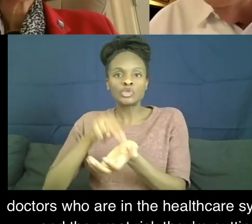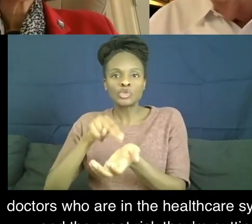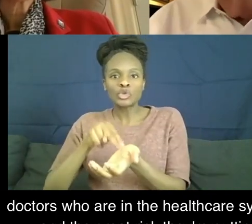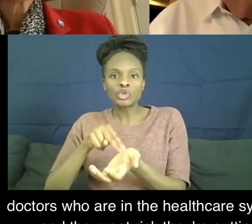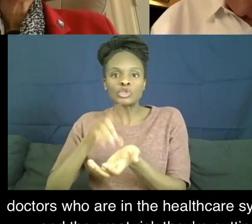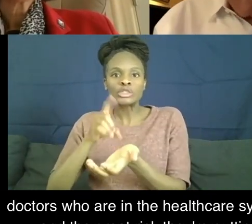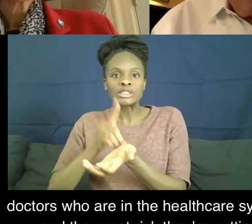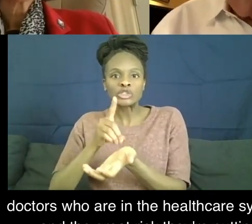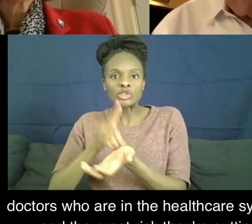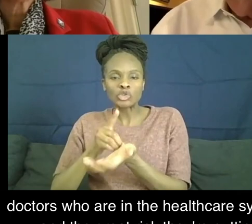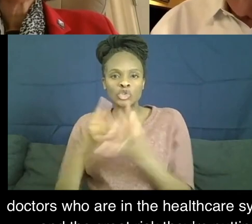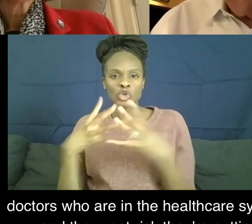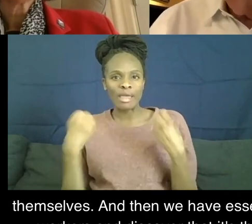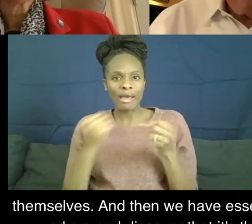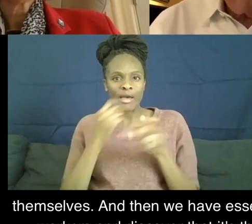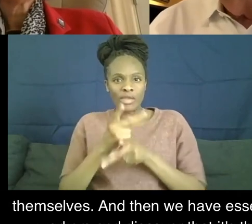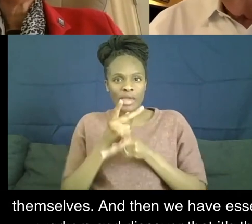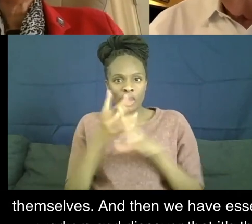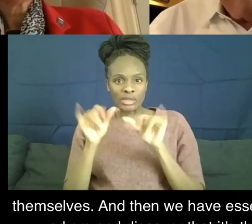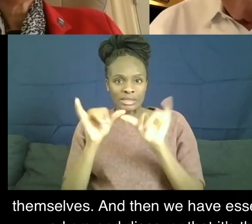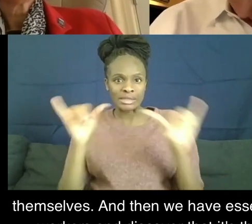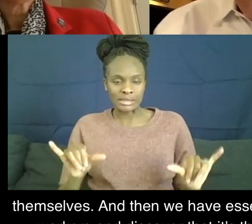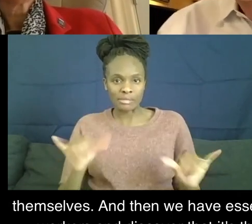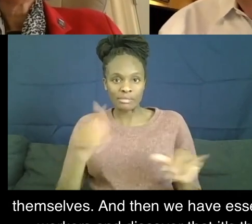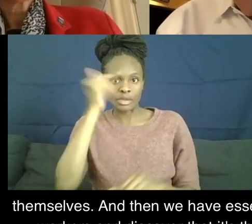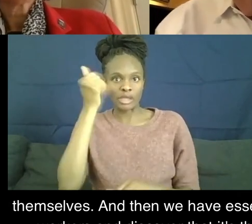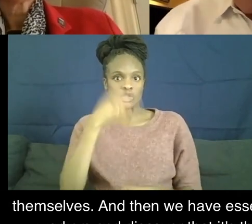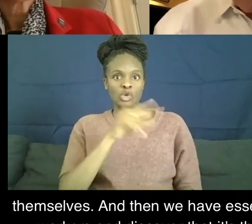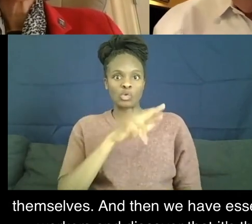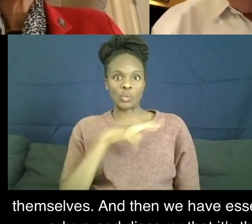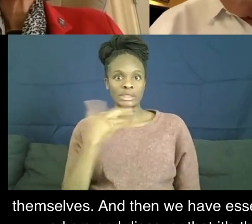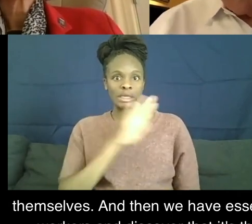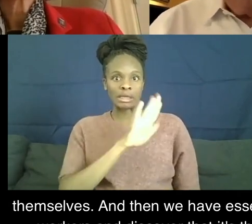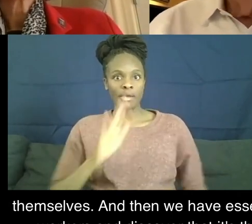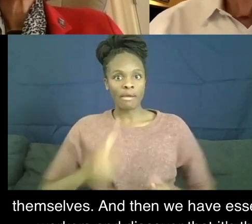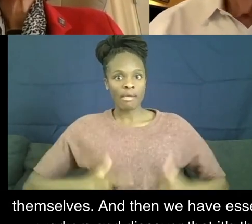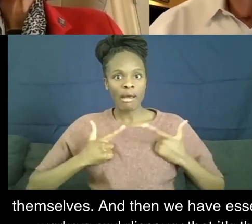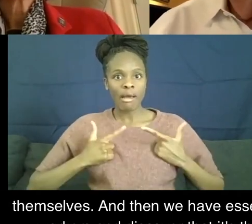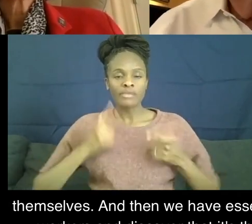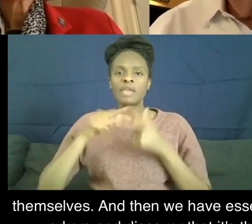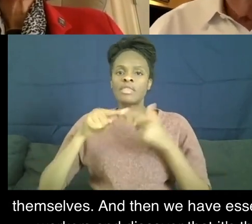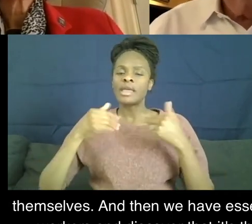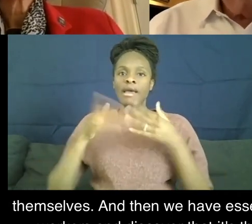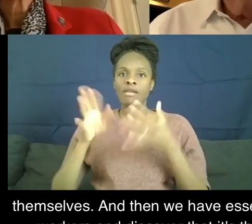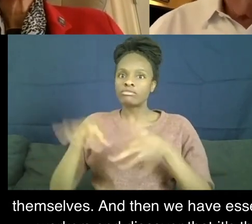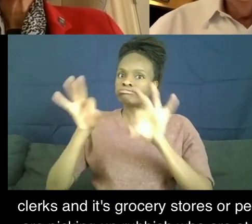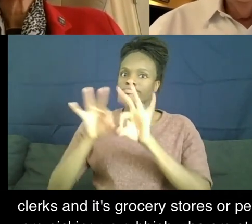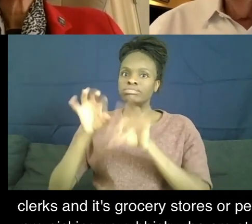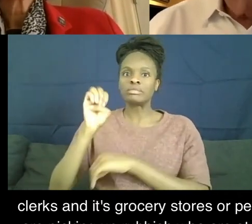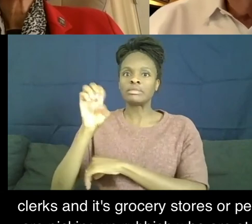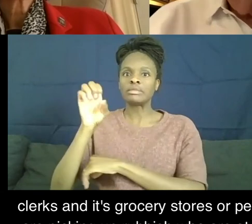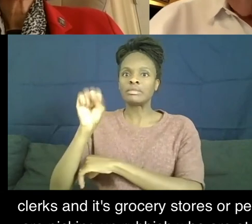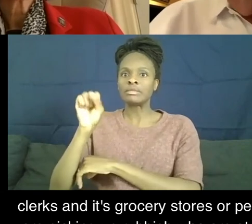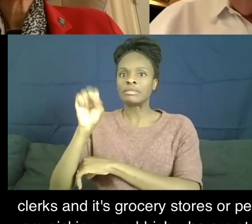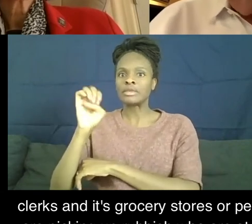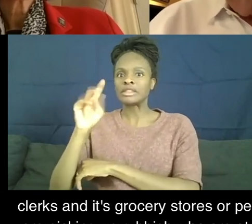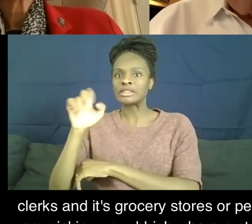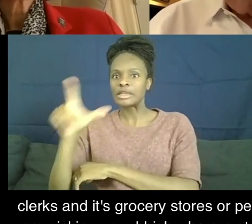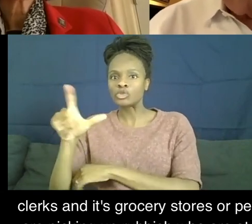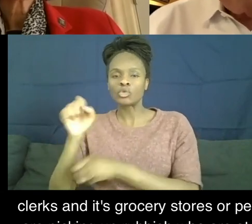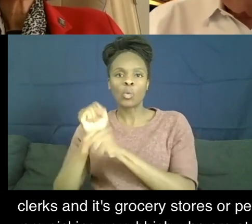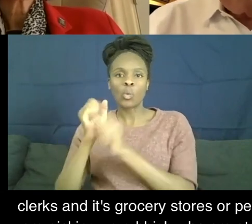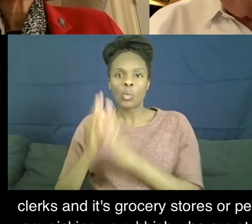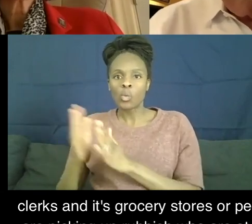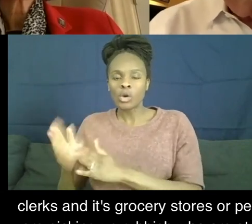and the red, great risks they're putting themselves. And then we have essential workers and discovers that it's, uh, it's the clerks and the, it's the,